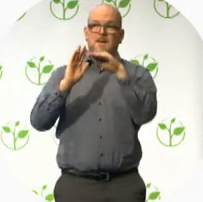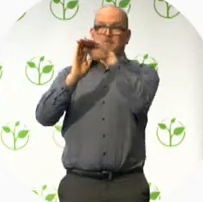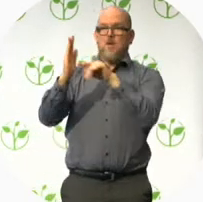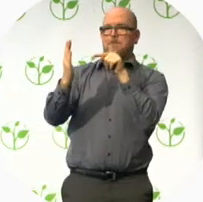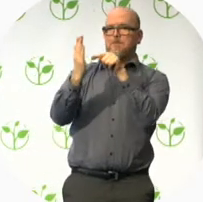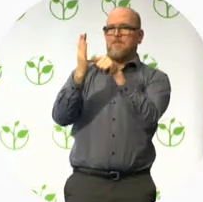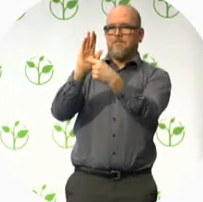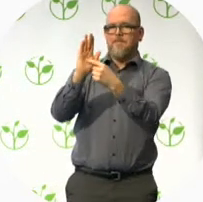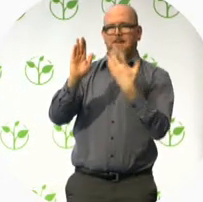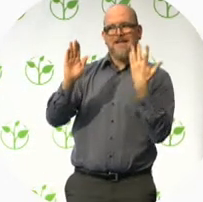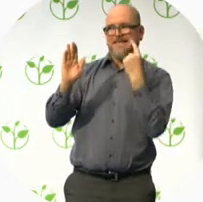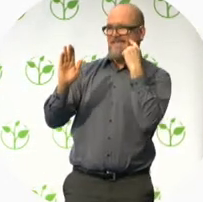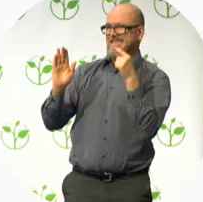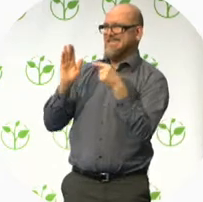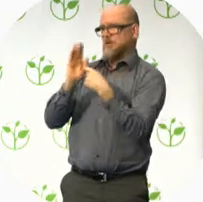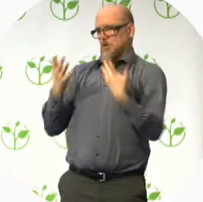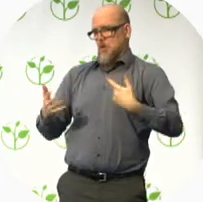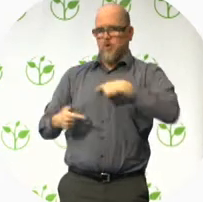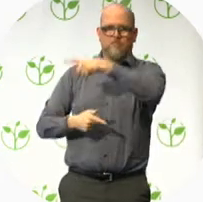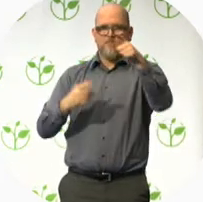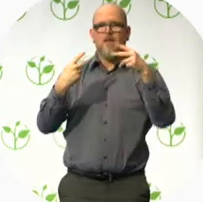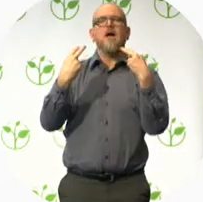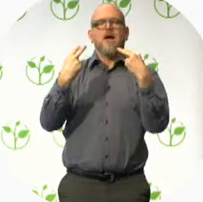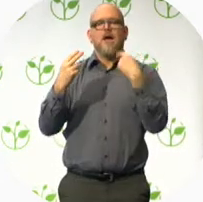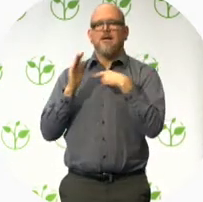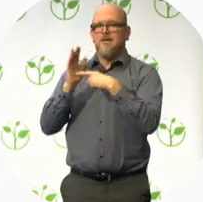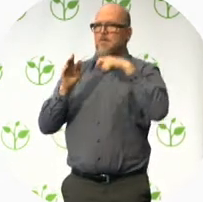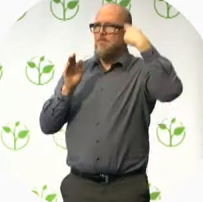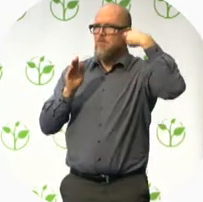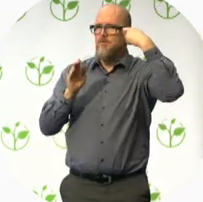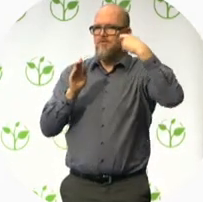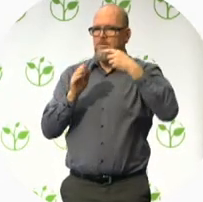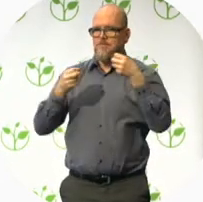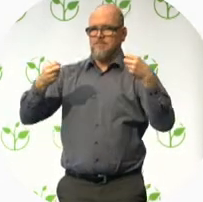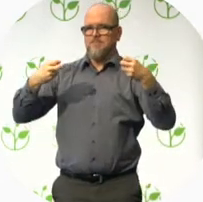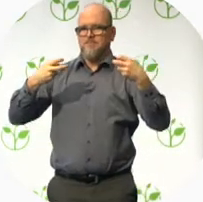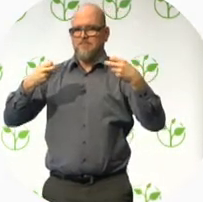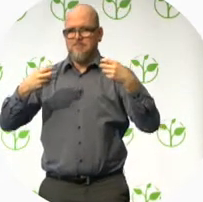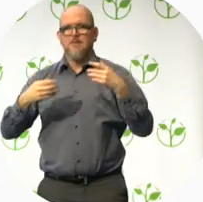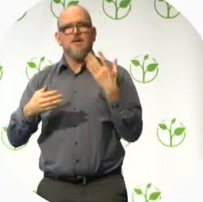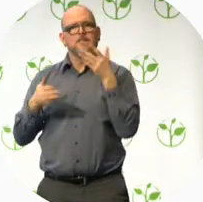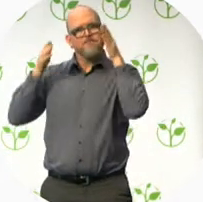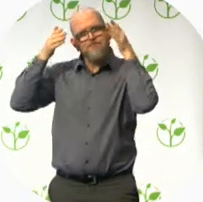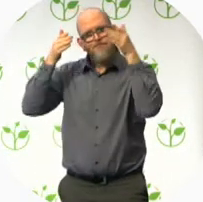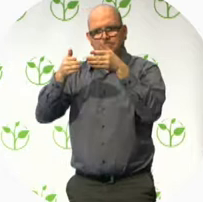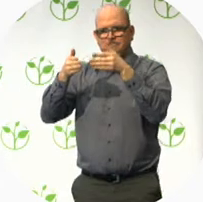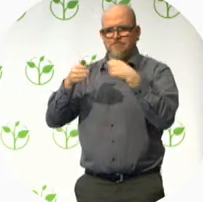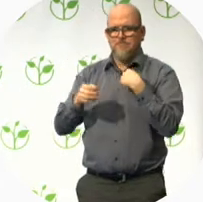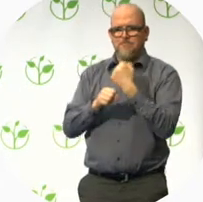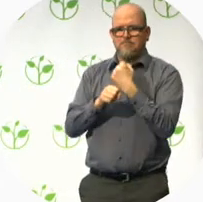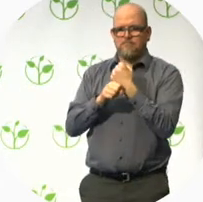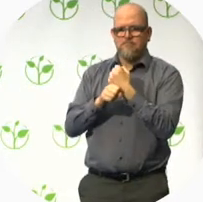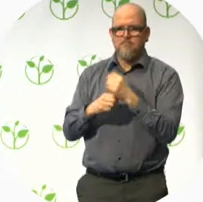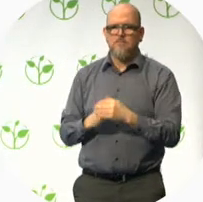to you about today, our video captioning program, underscores the Department of State's commitment to being a model employer